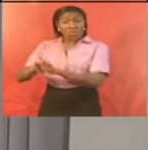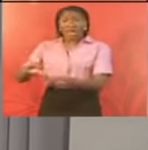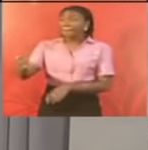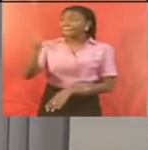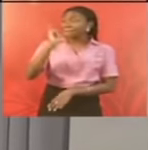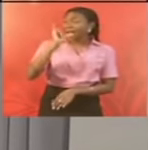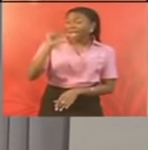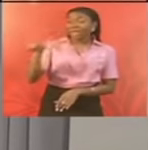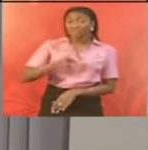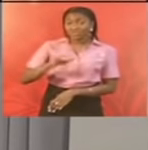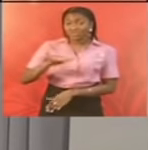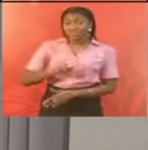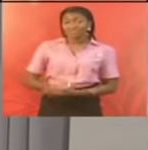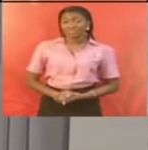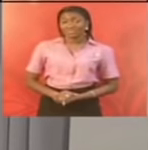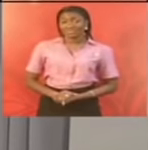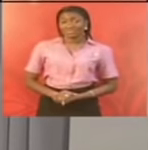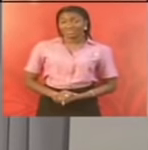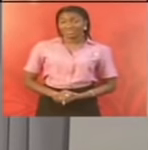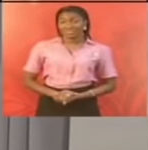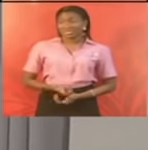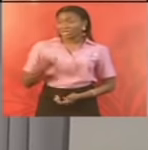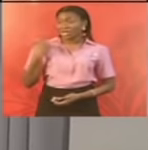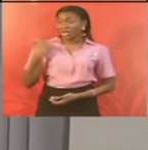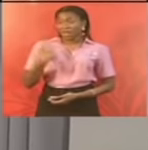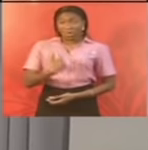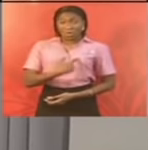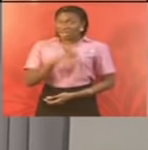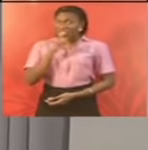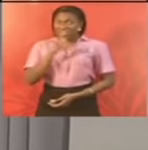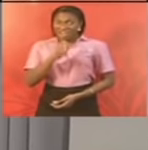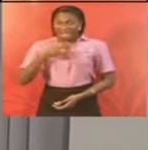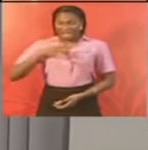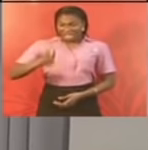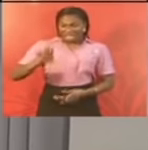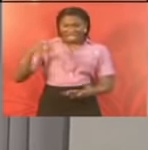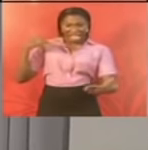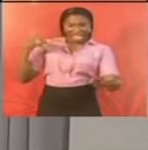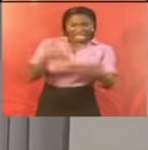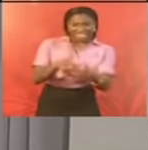bars. This is not an anti-bar issue. It's an